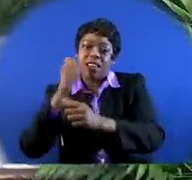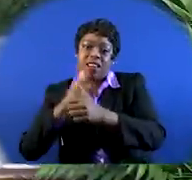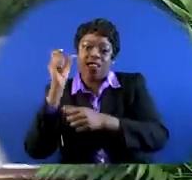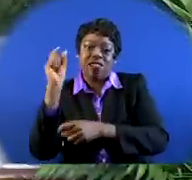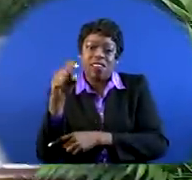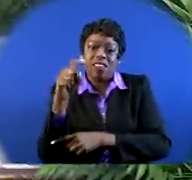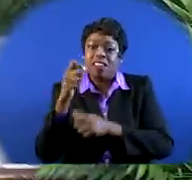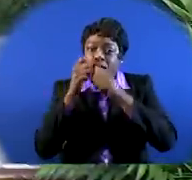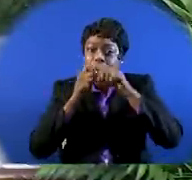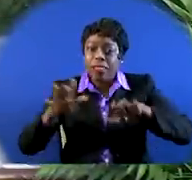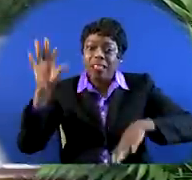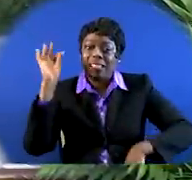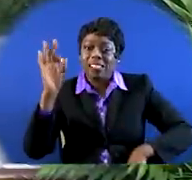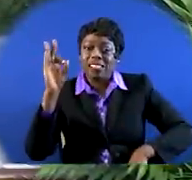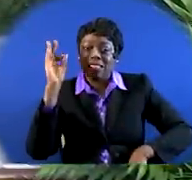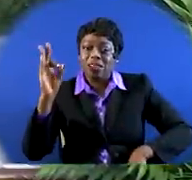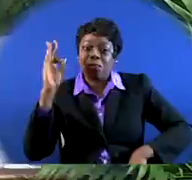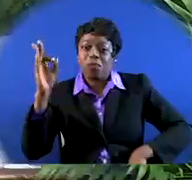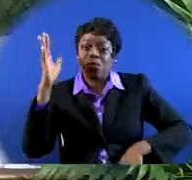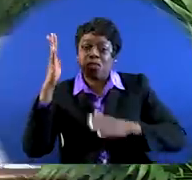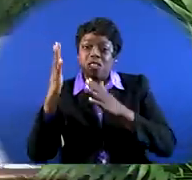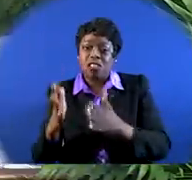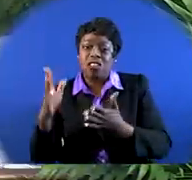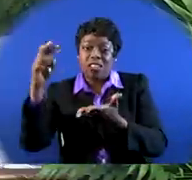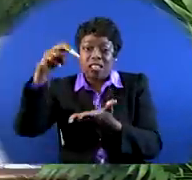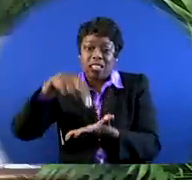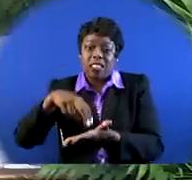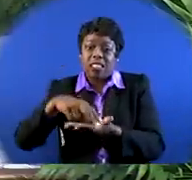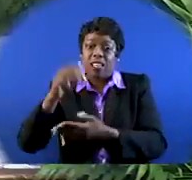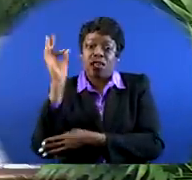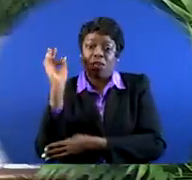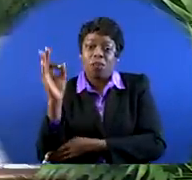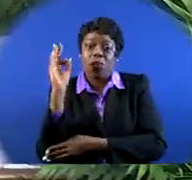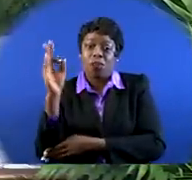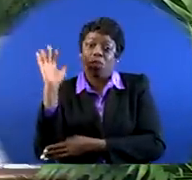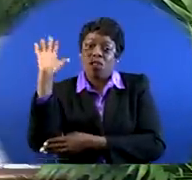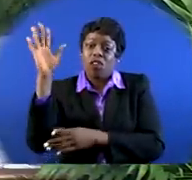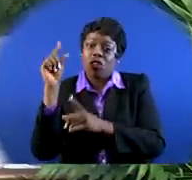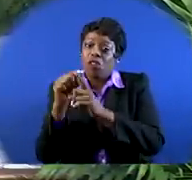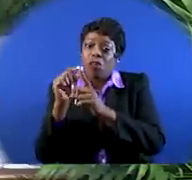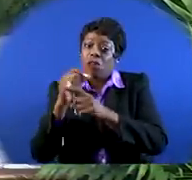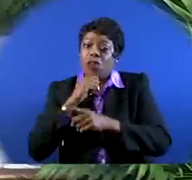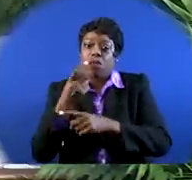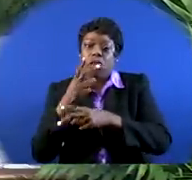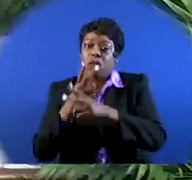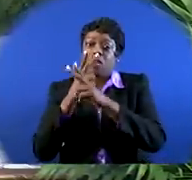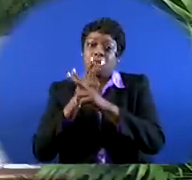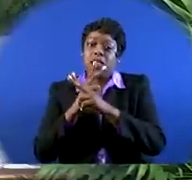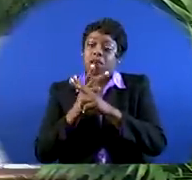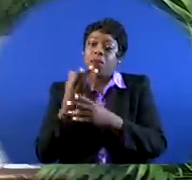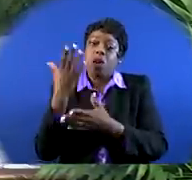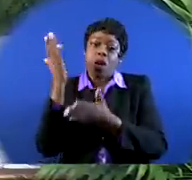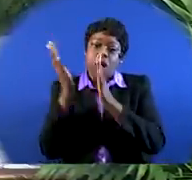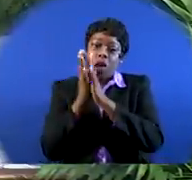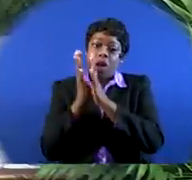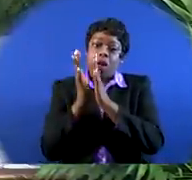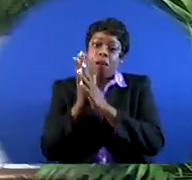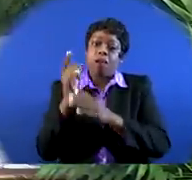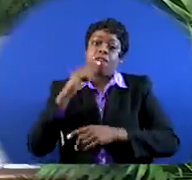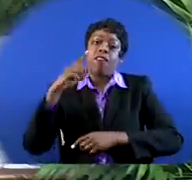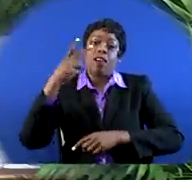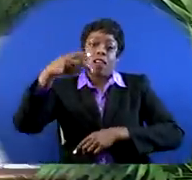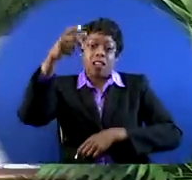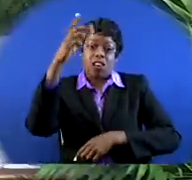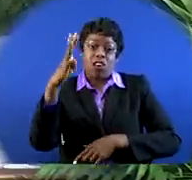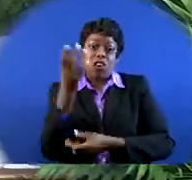preacher that will stand one more time to declare your word. And we will not hold back our praise. We say with those who said it first,